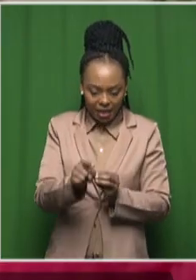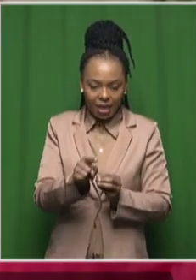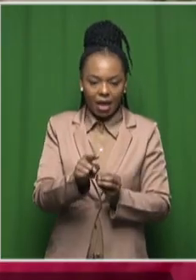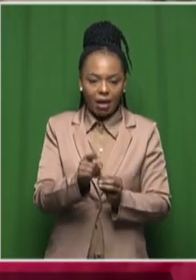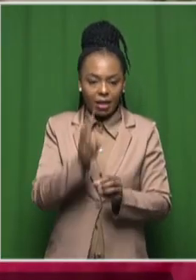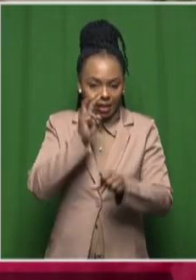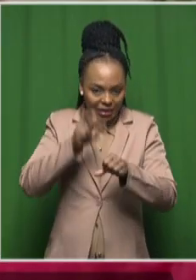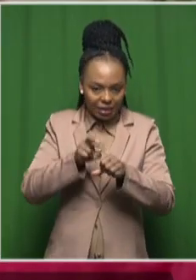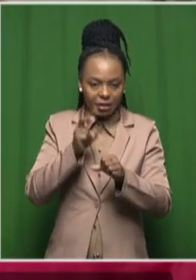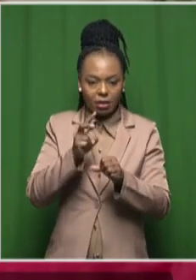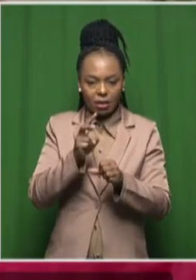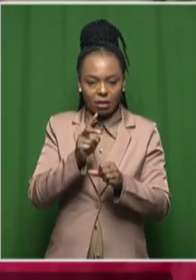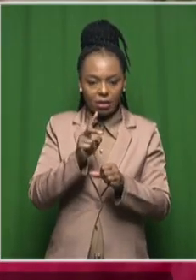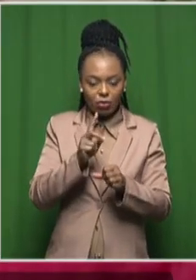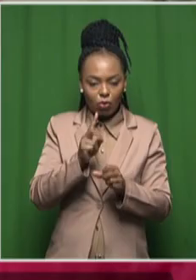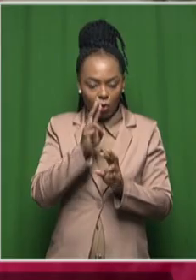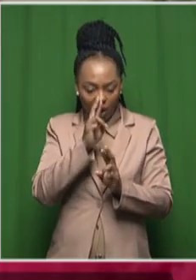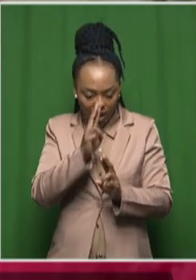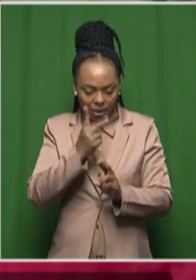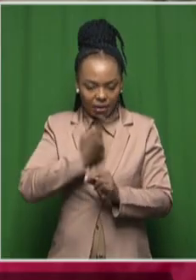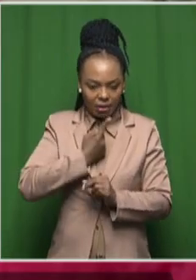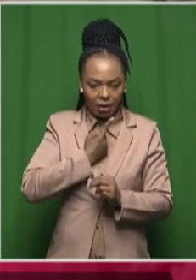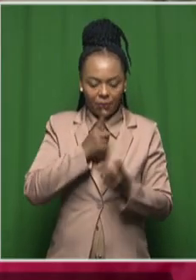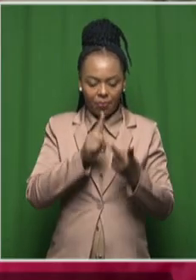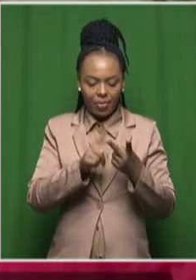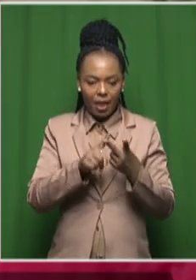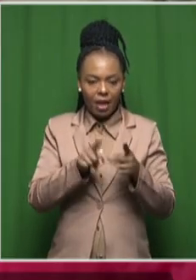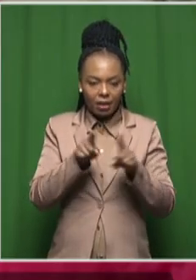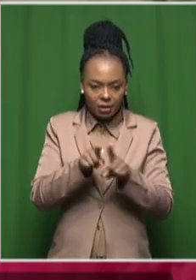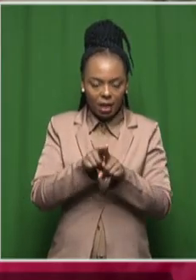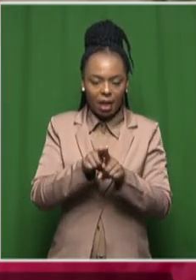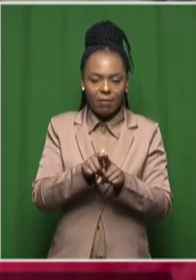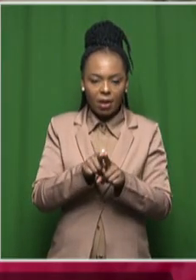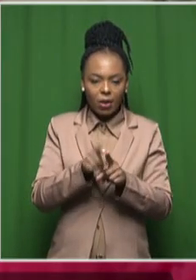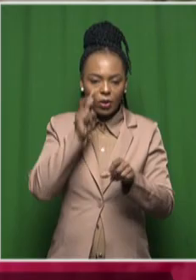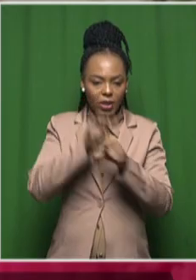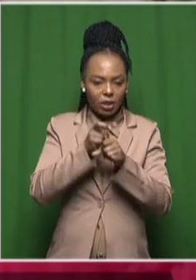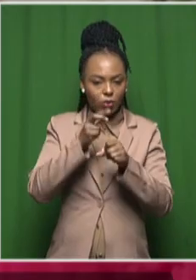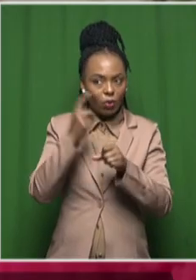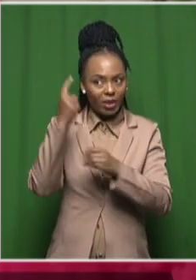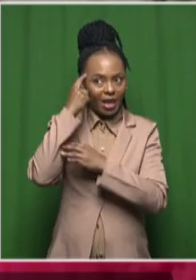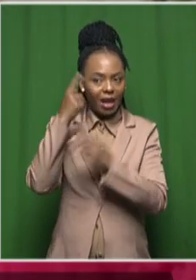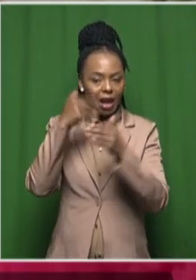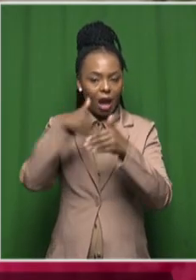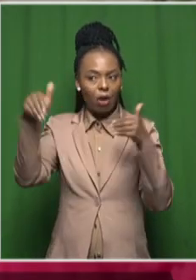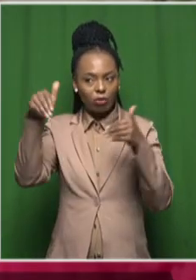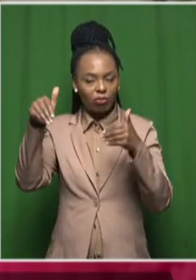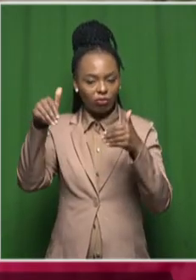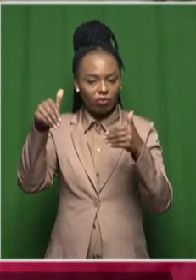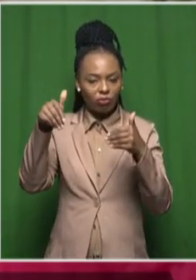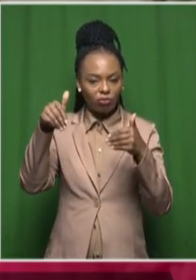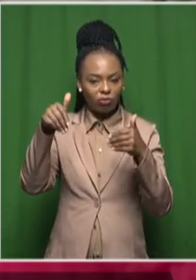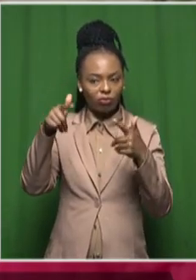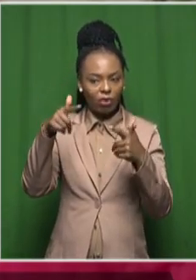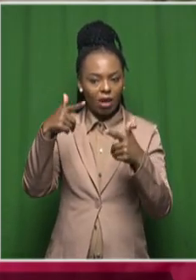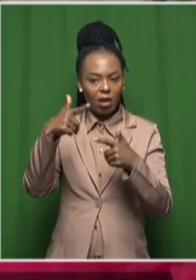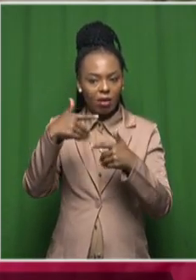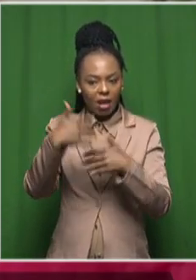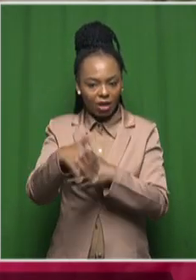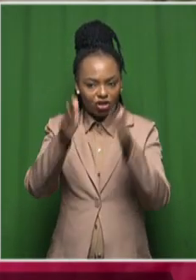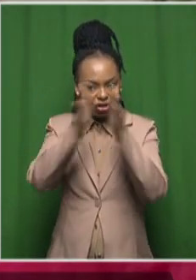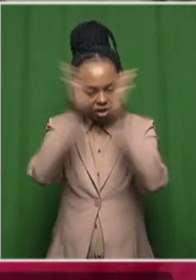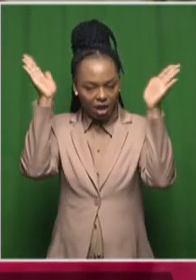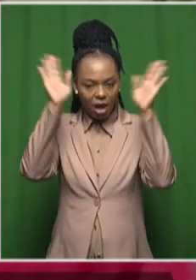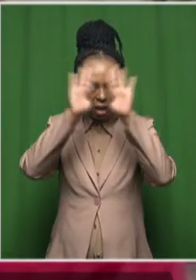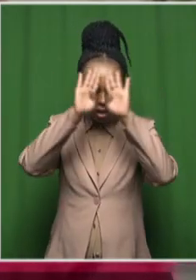more innovative and completely out-of-the-box solutions. So that's a very exciting thing in the